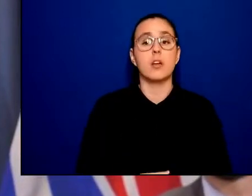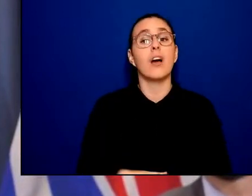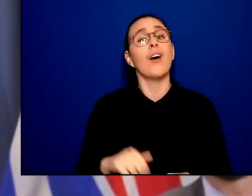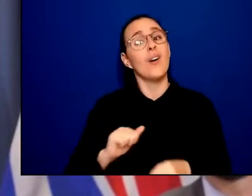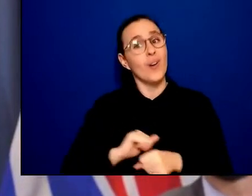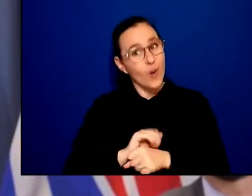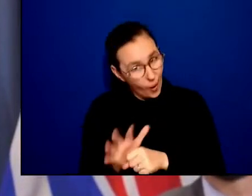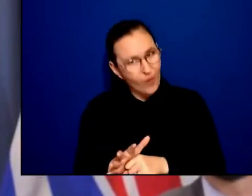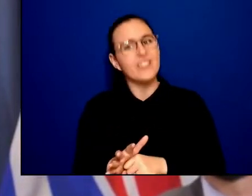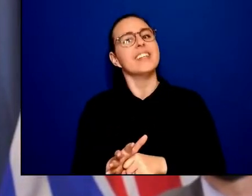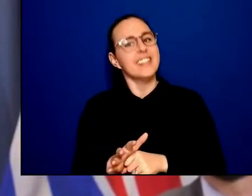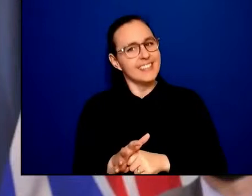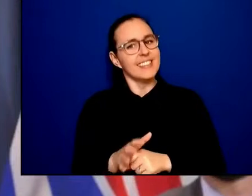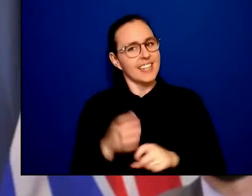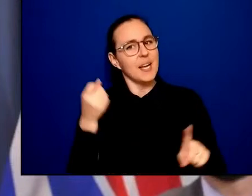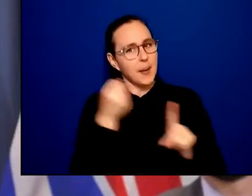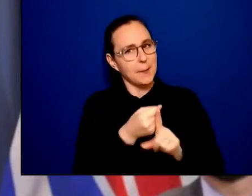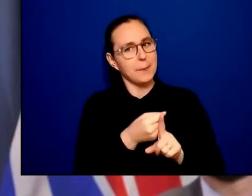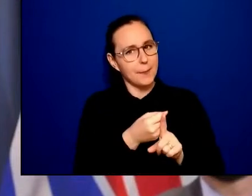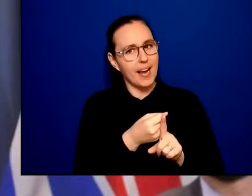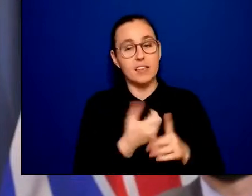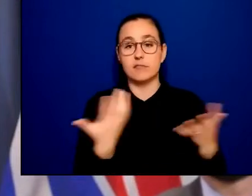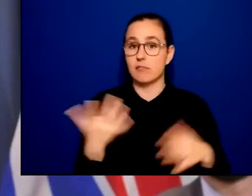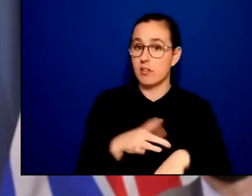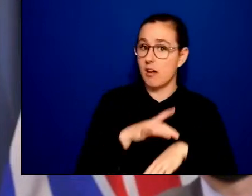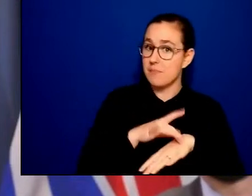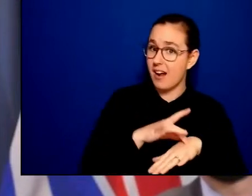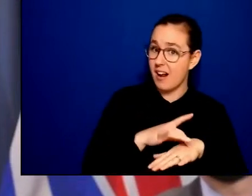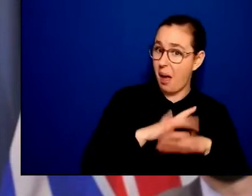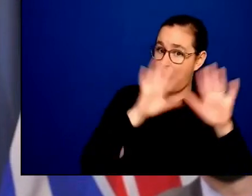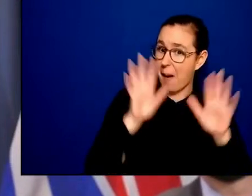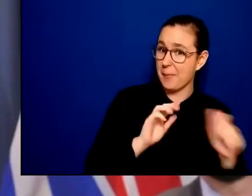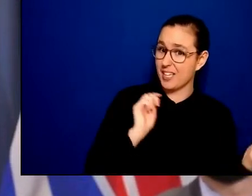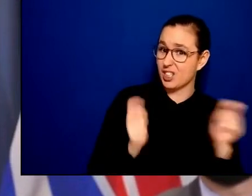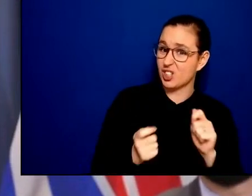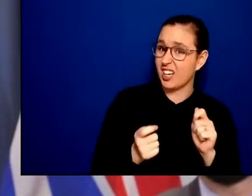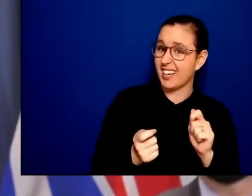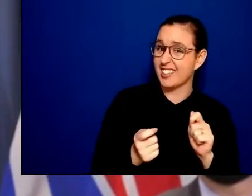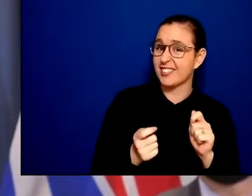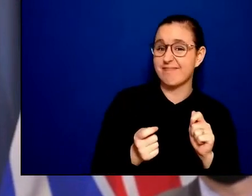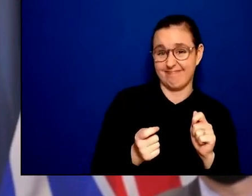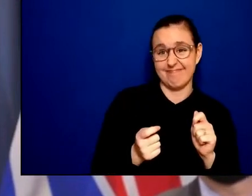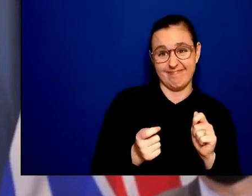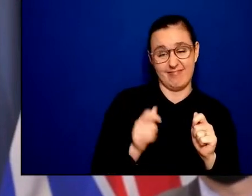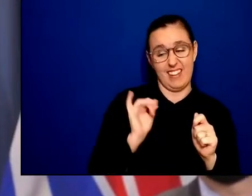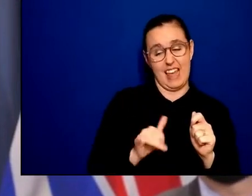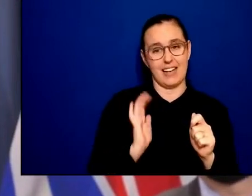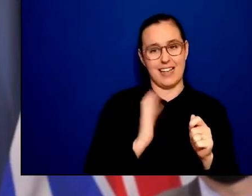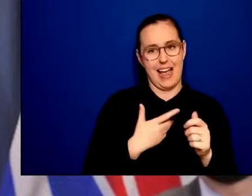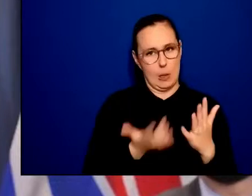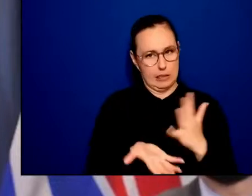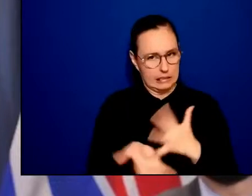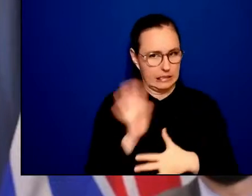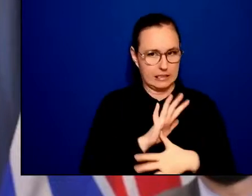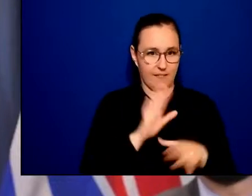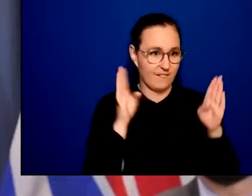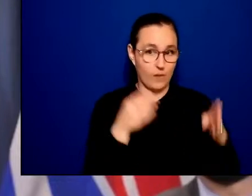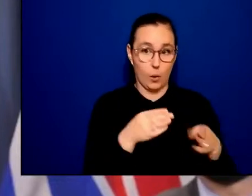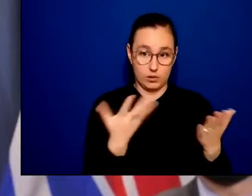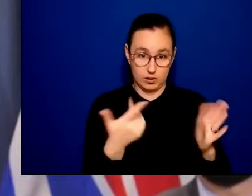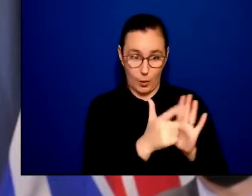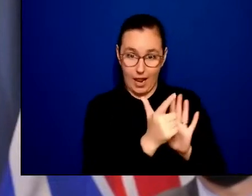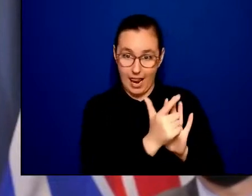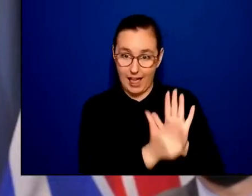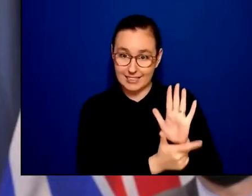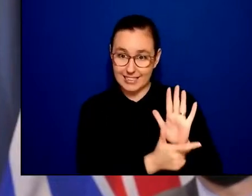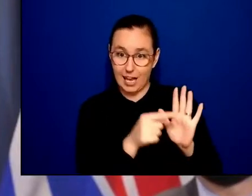is very much a focus in it, and I expect to have that legislation to the House next year.